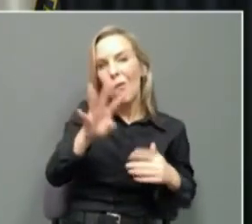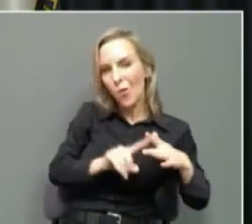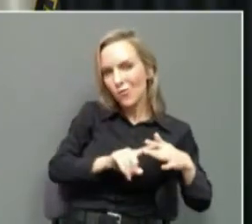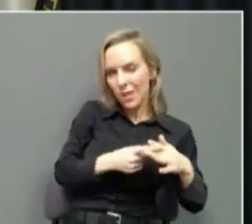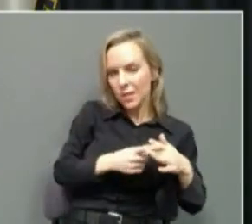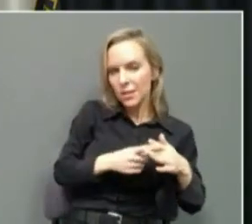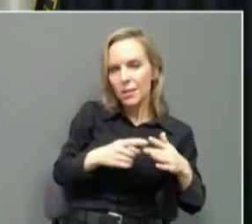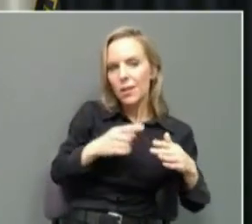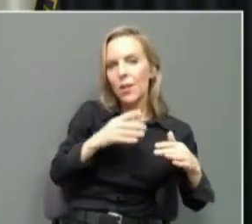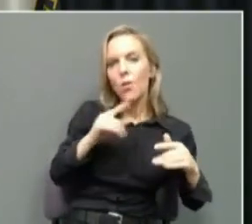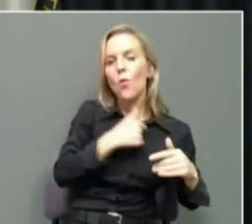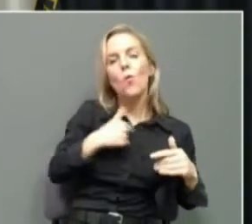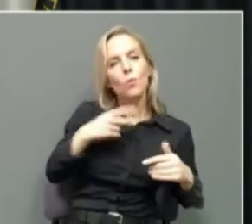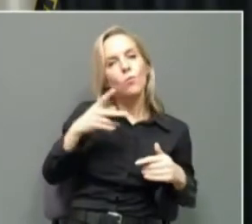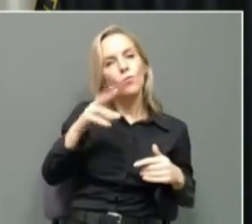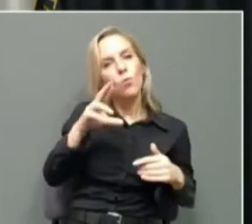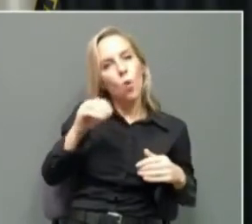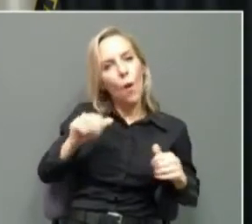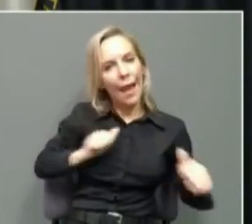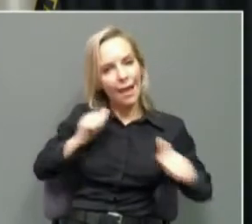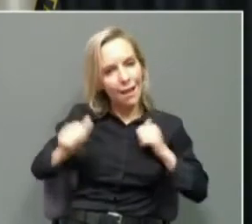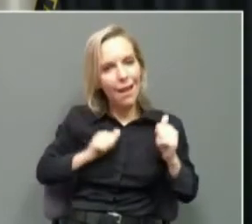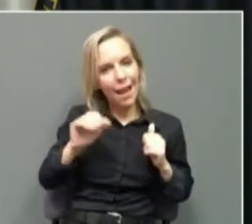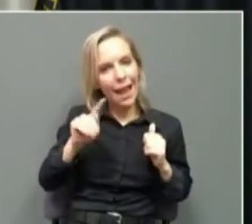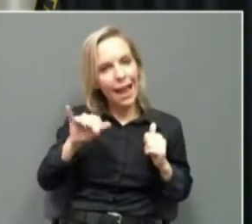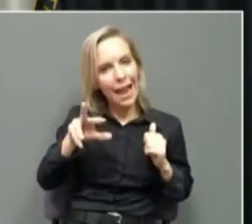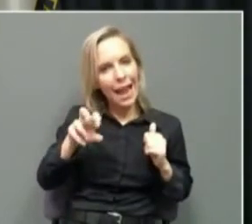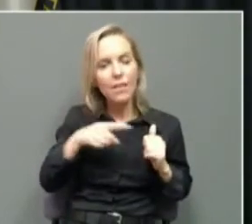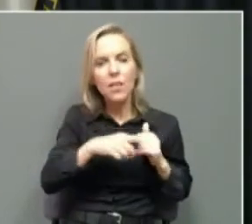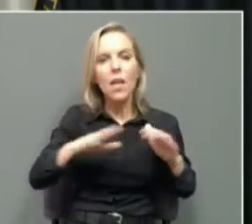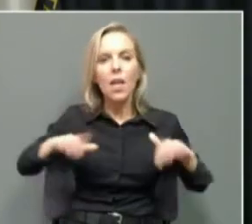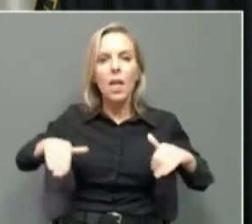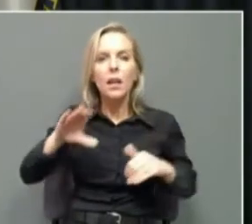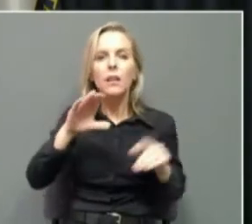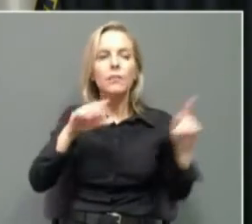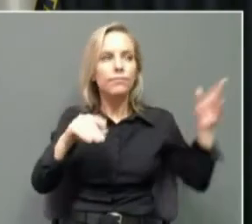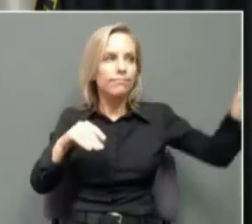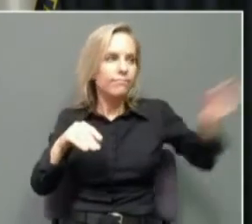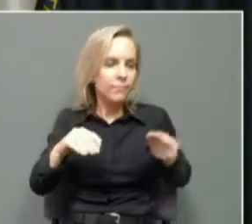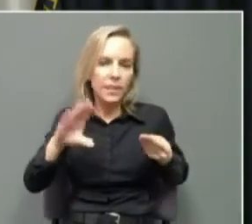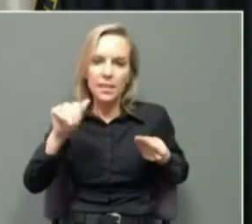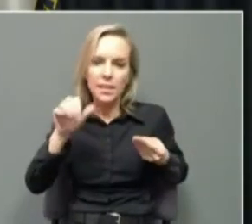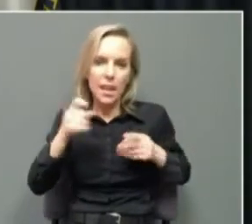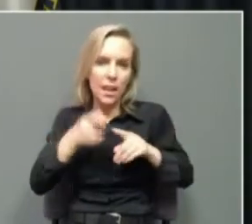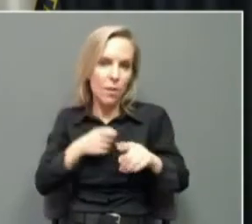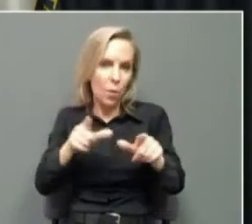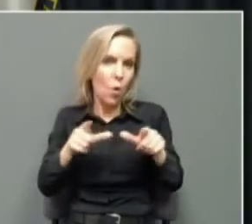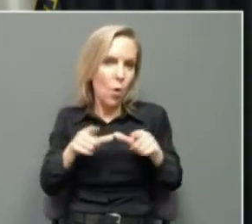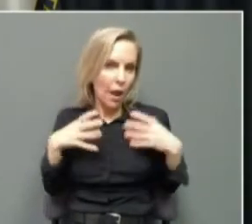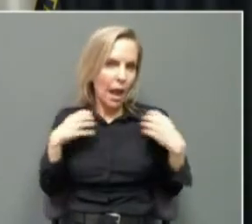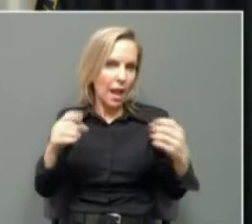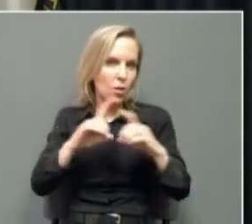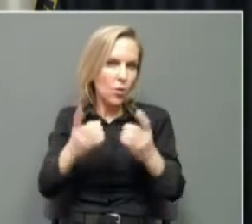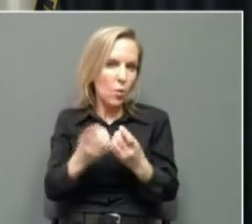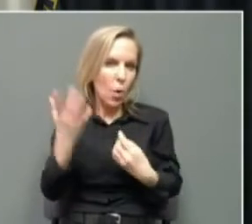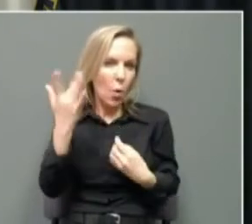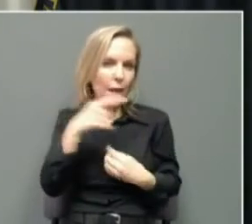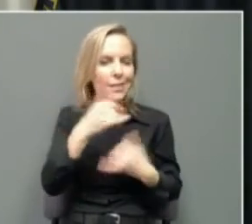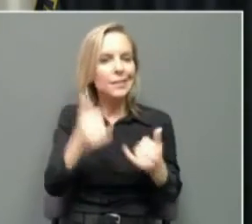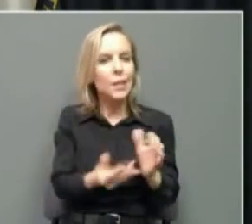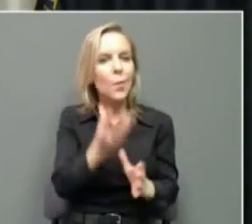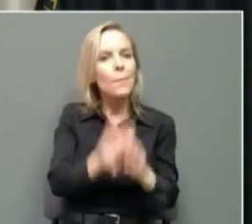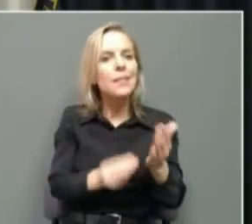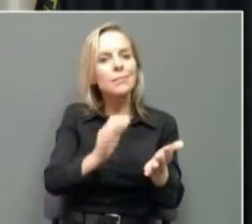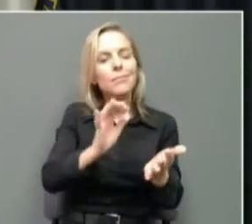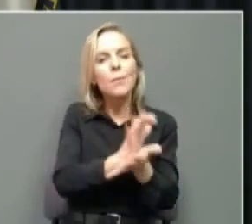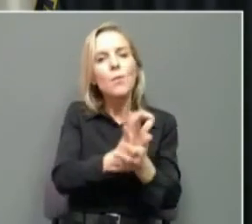proactive. These are cases that have not come up from the local health departments, I believe, because they're still missing documentation, and they